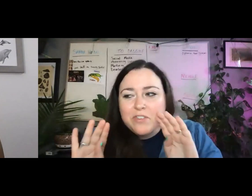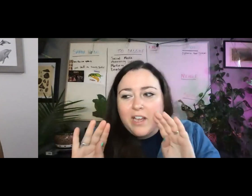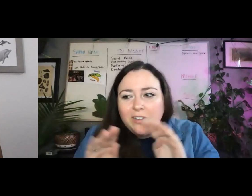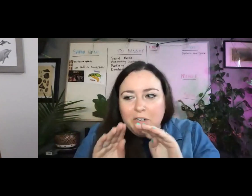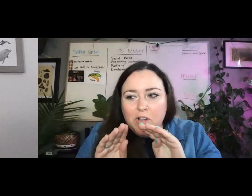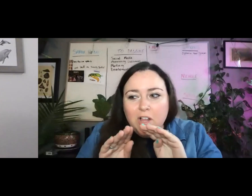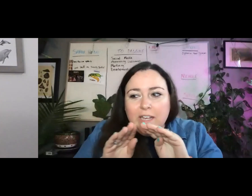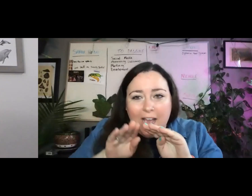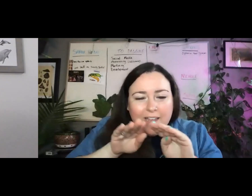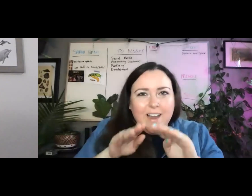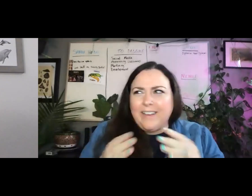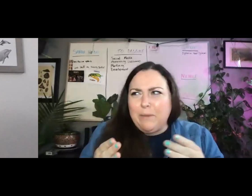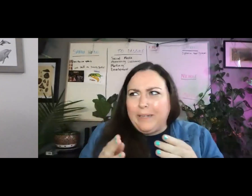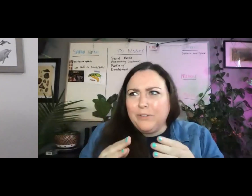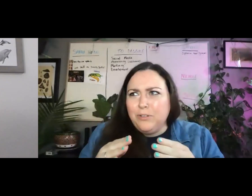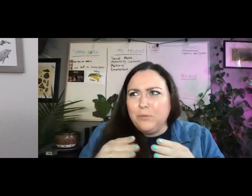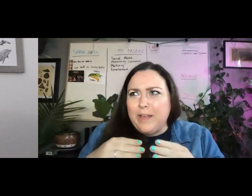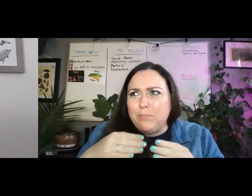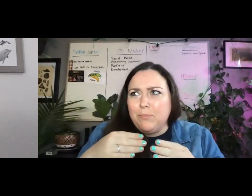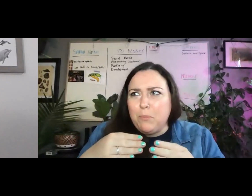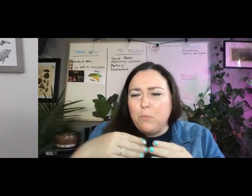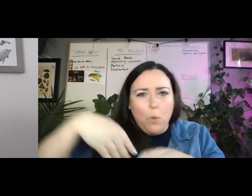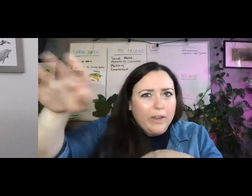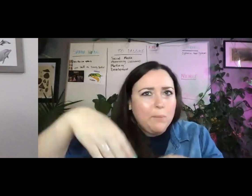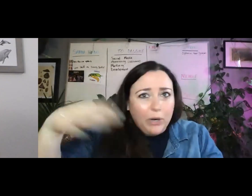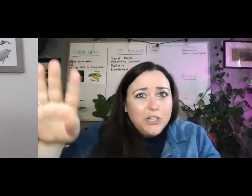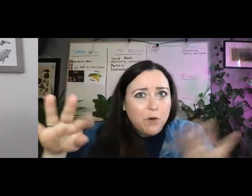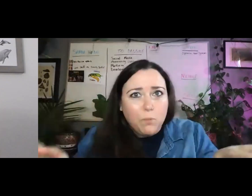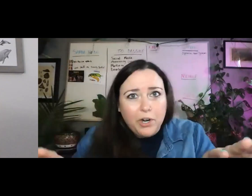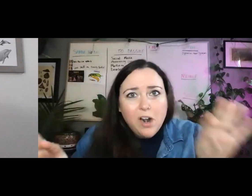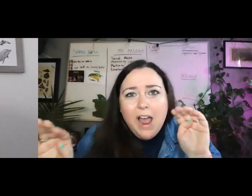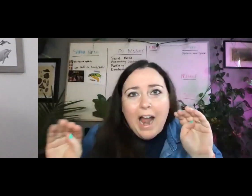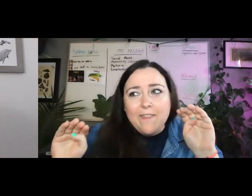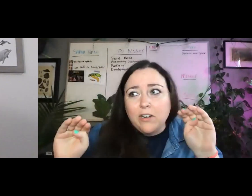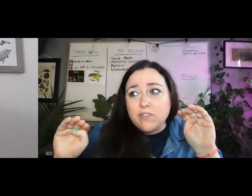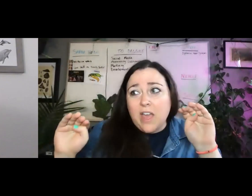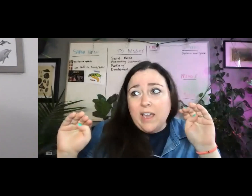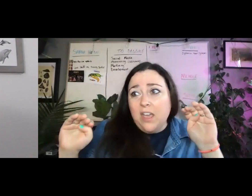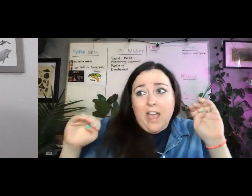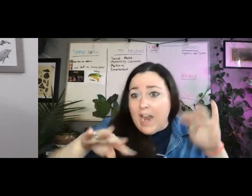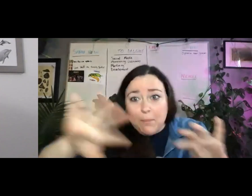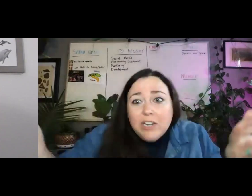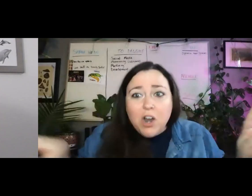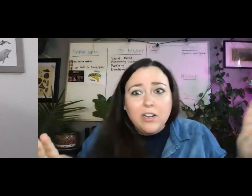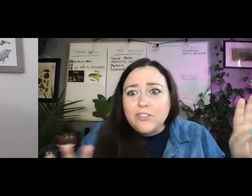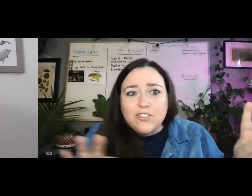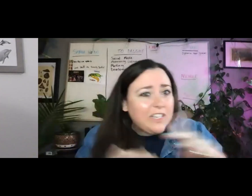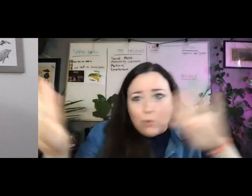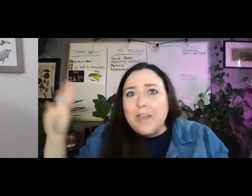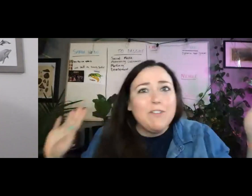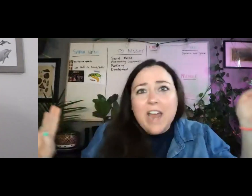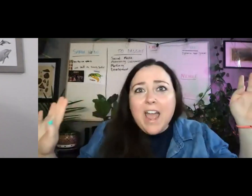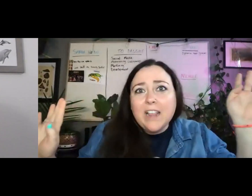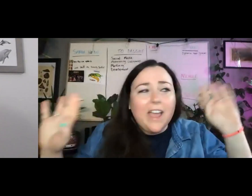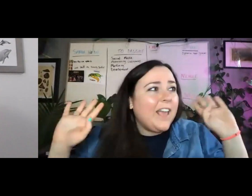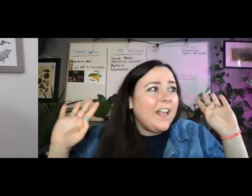everybody, there's a little, not gangplank, a little walking bridge over water, and there are just hammerhead sharks just